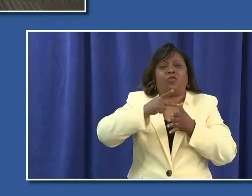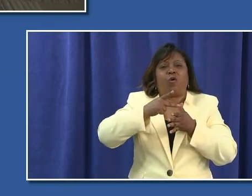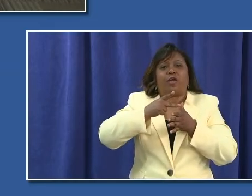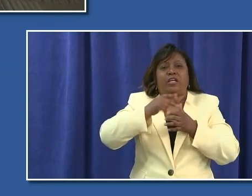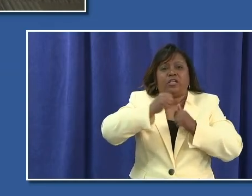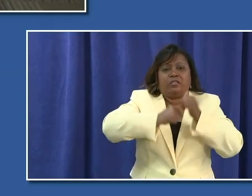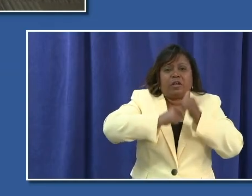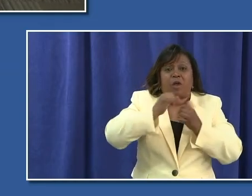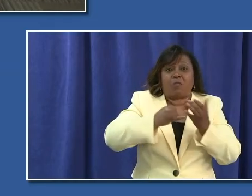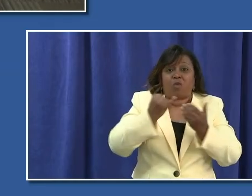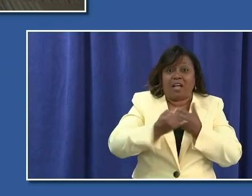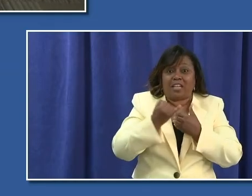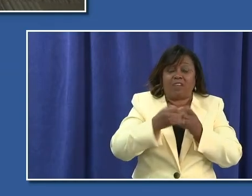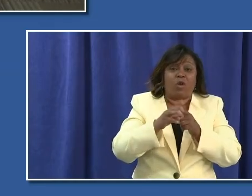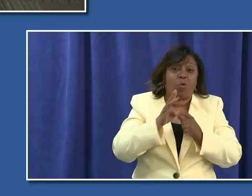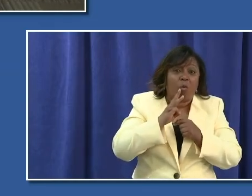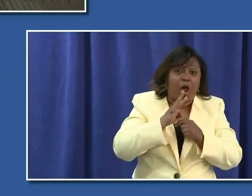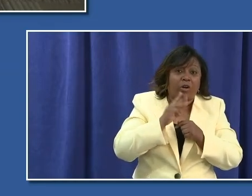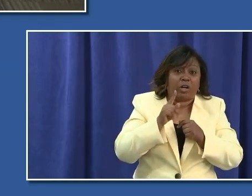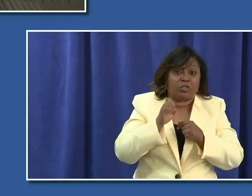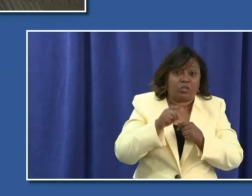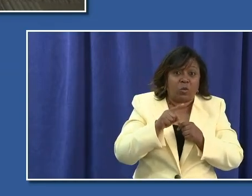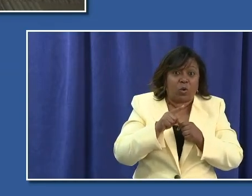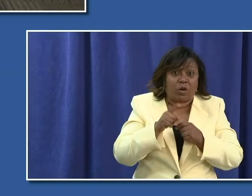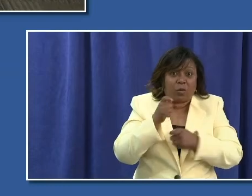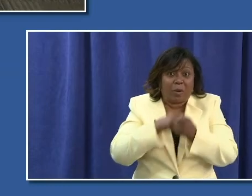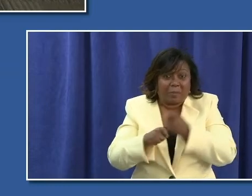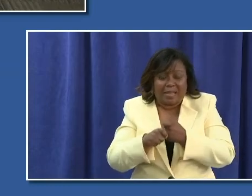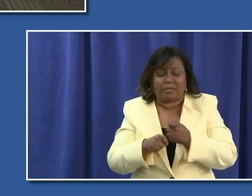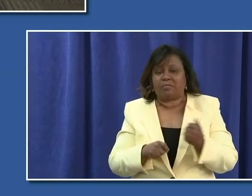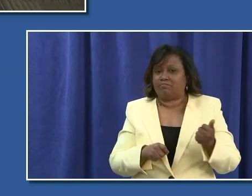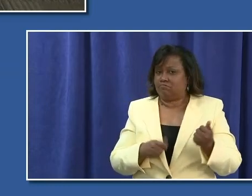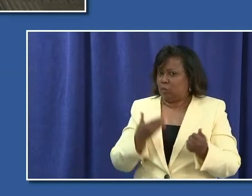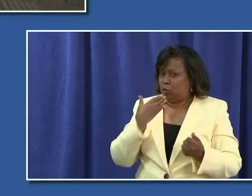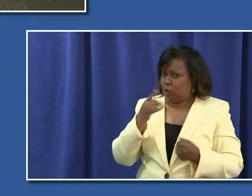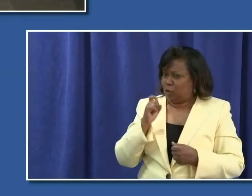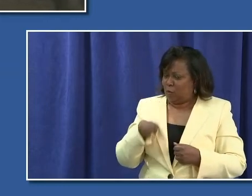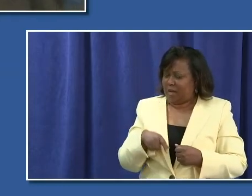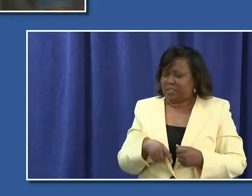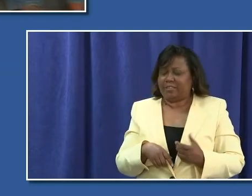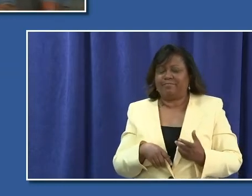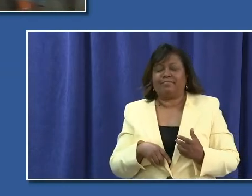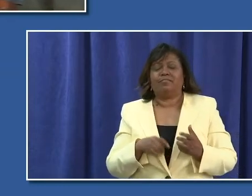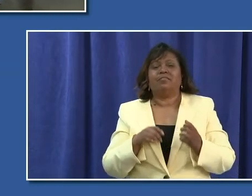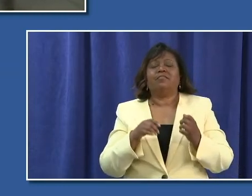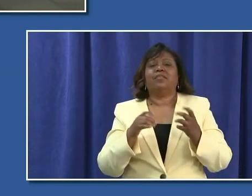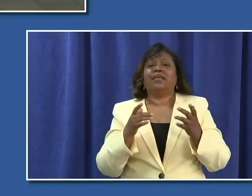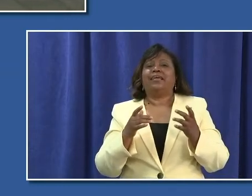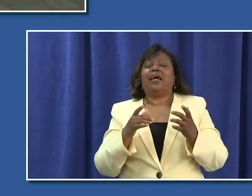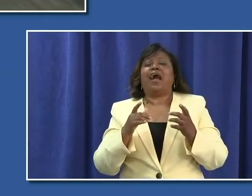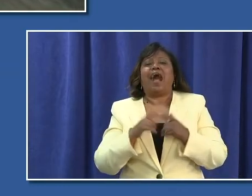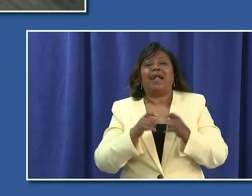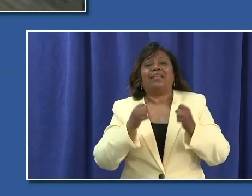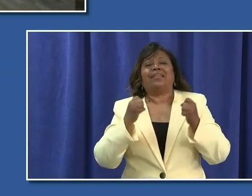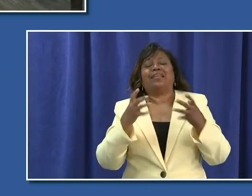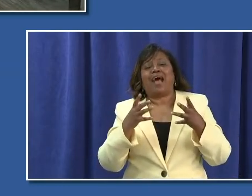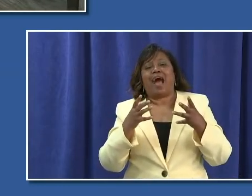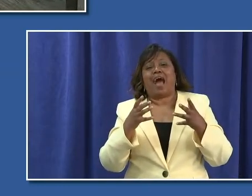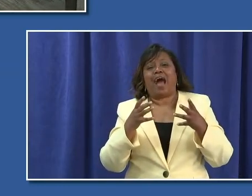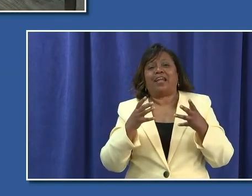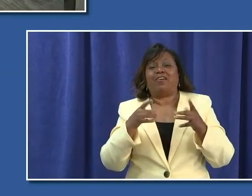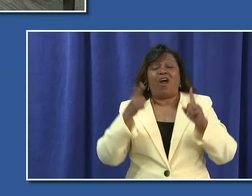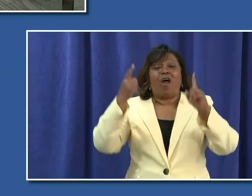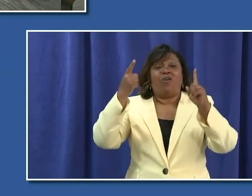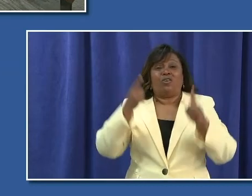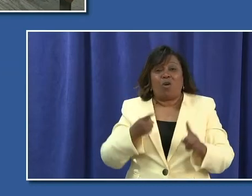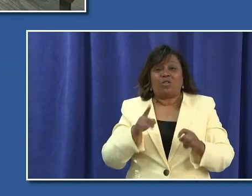infrastructure projects for water or sewer main replacement? That's a great question. So with a lot of work goes